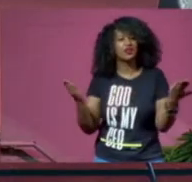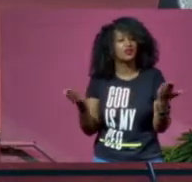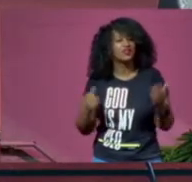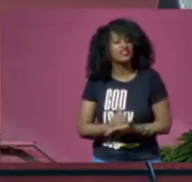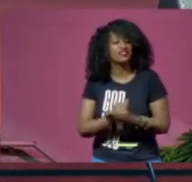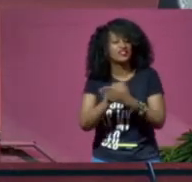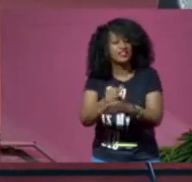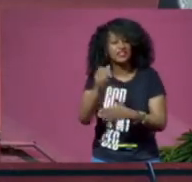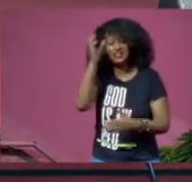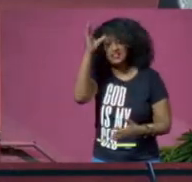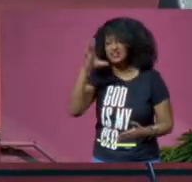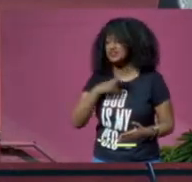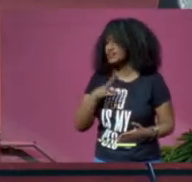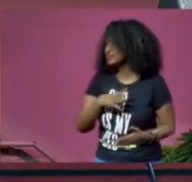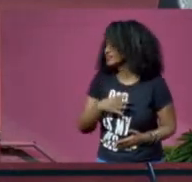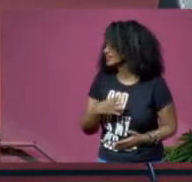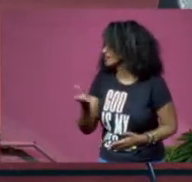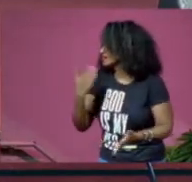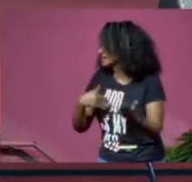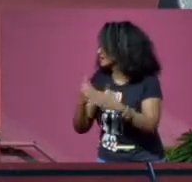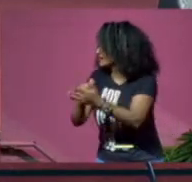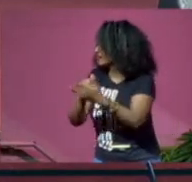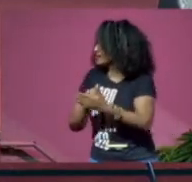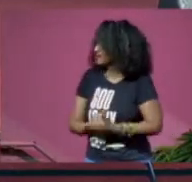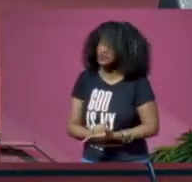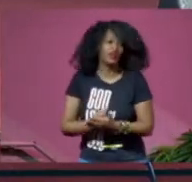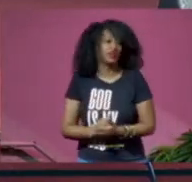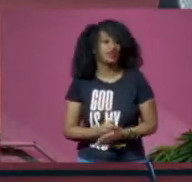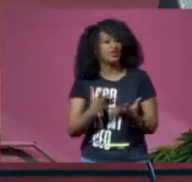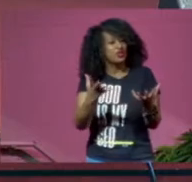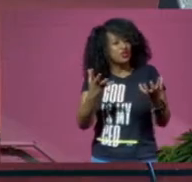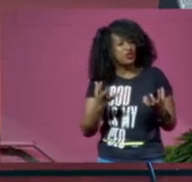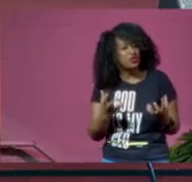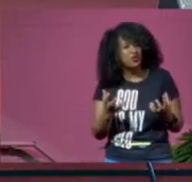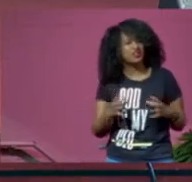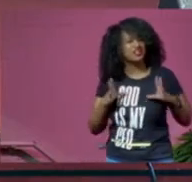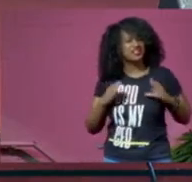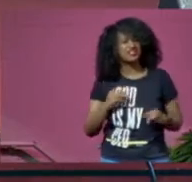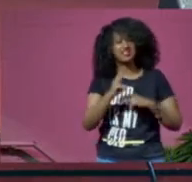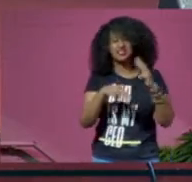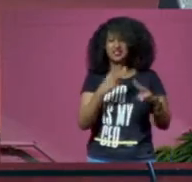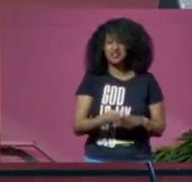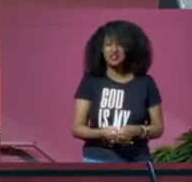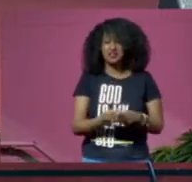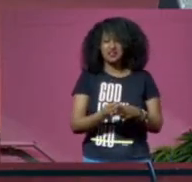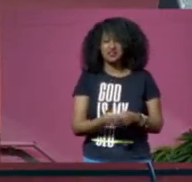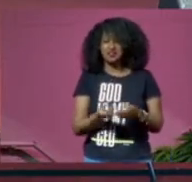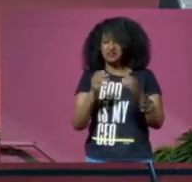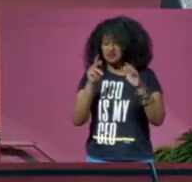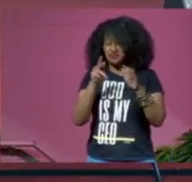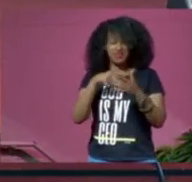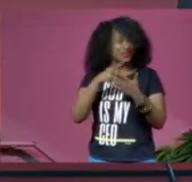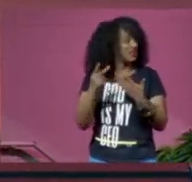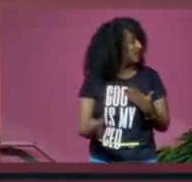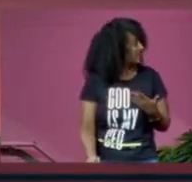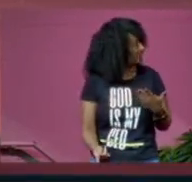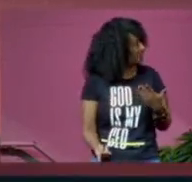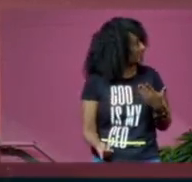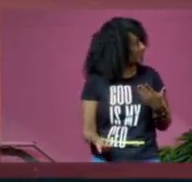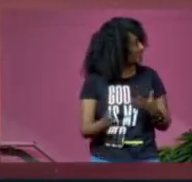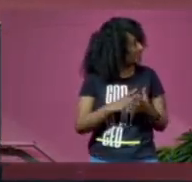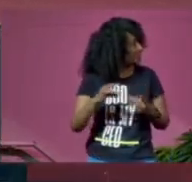man to, come on, talk to me, to gain the whole world and lose his soul? Child of God, first of all, you got to